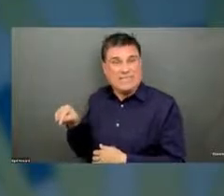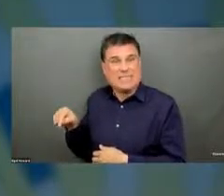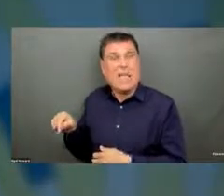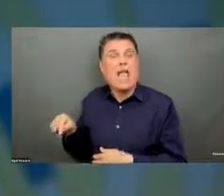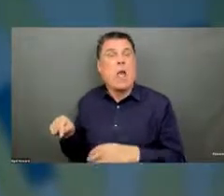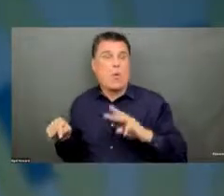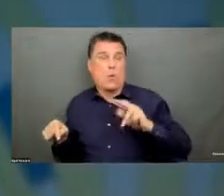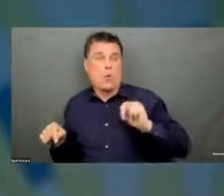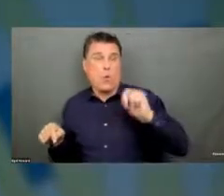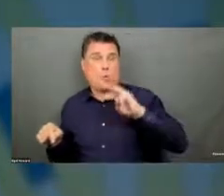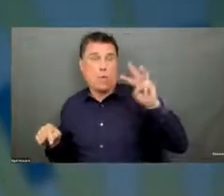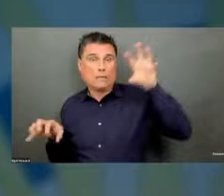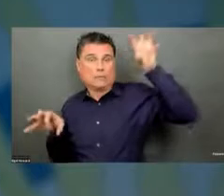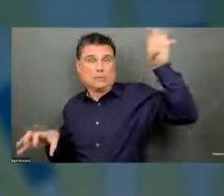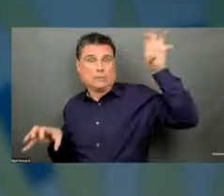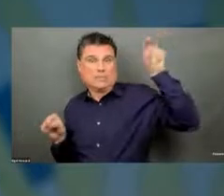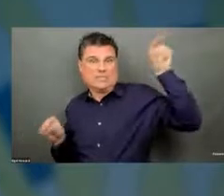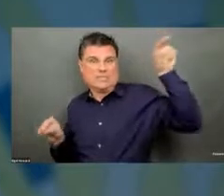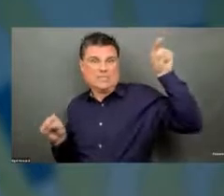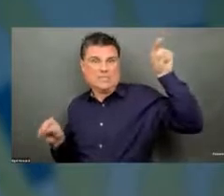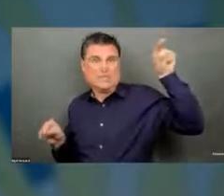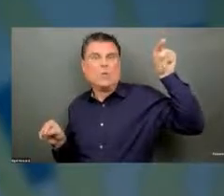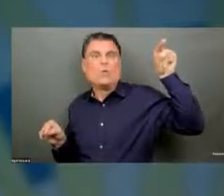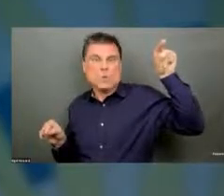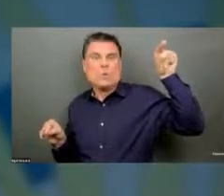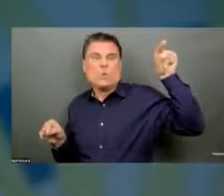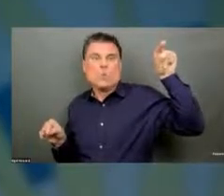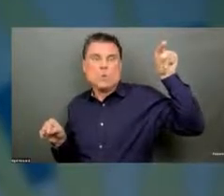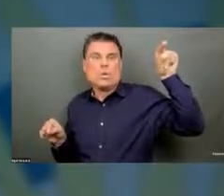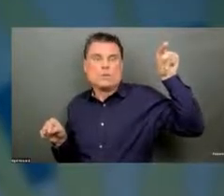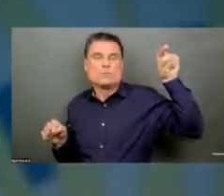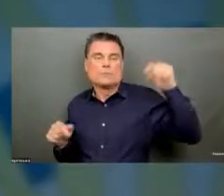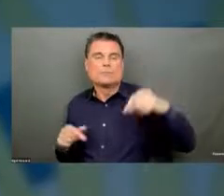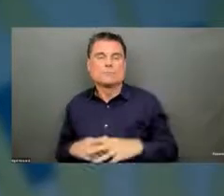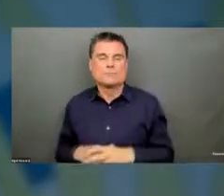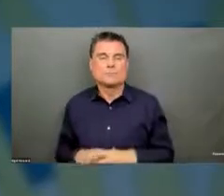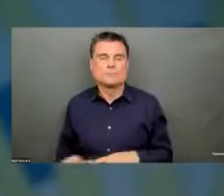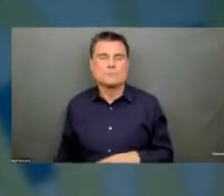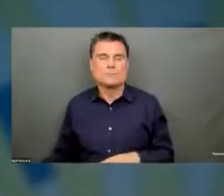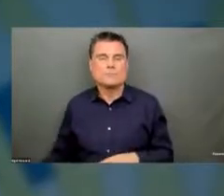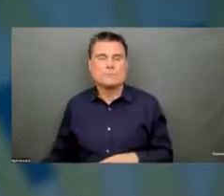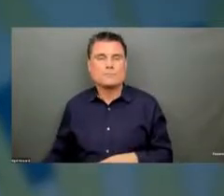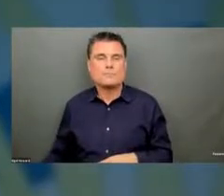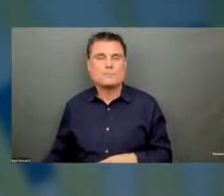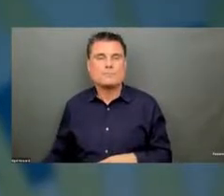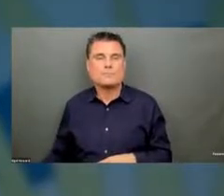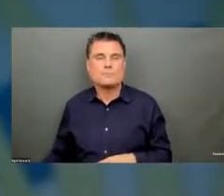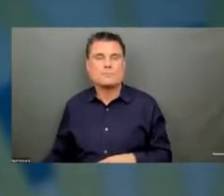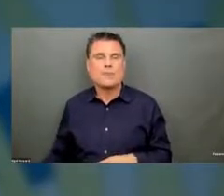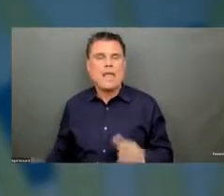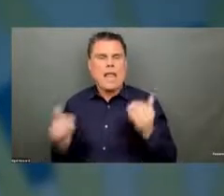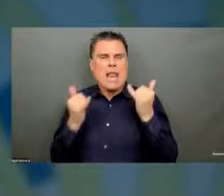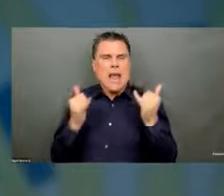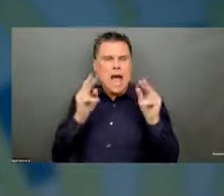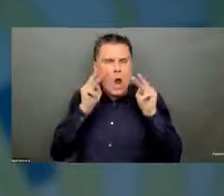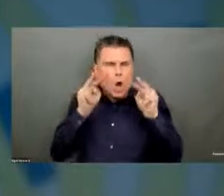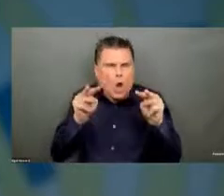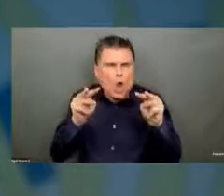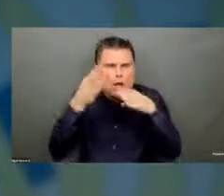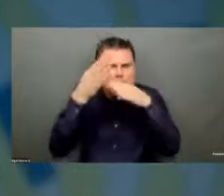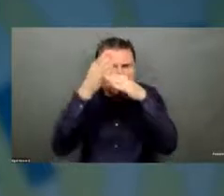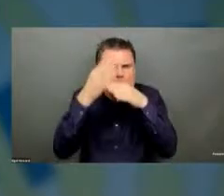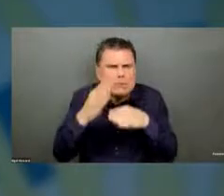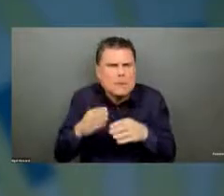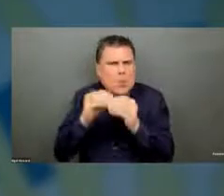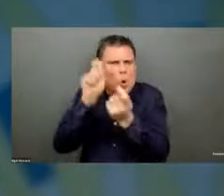Breaking that down by smaller local health area, we see again that there is no part of this province that has not been